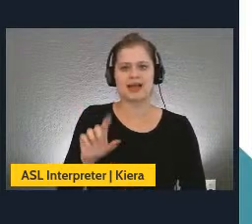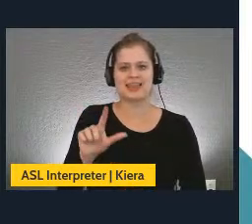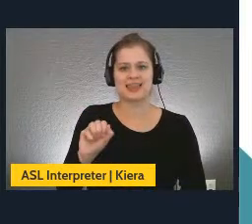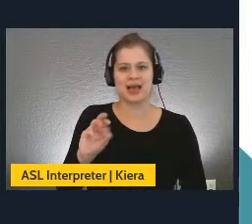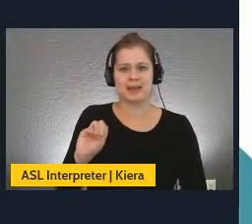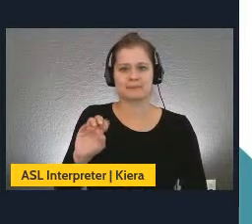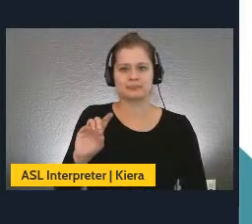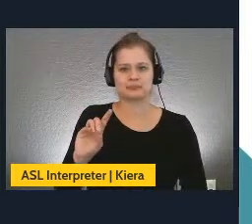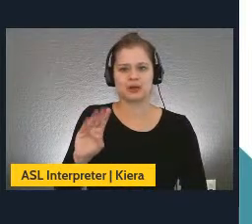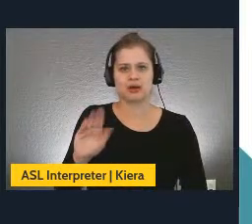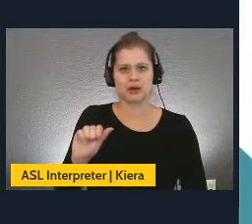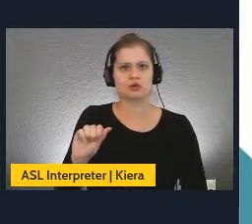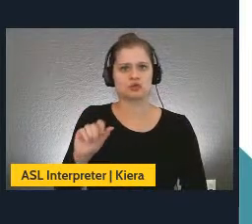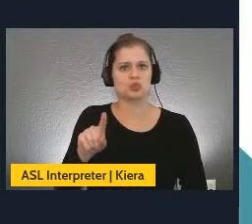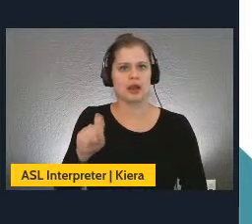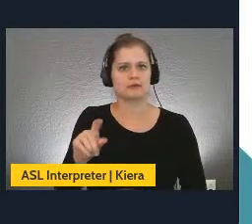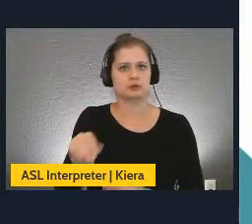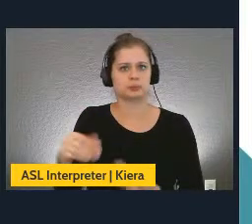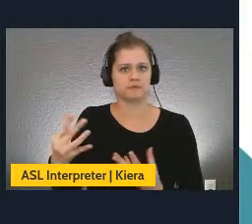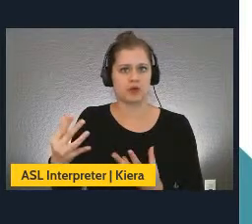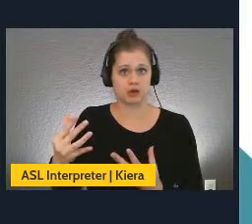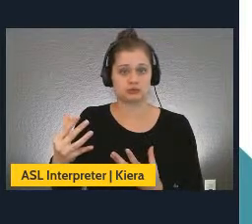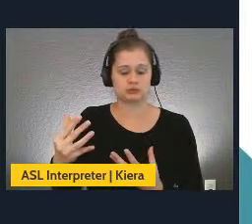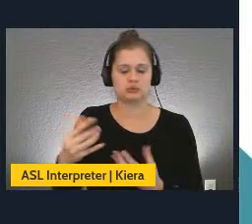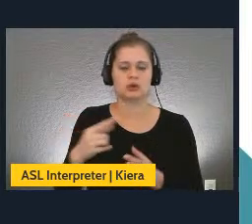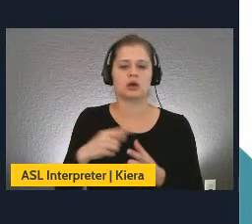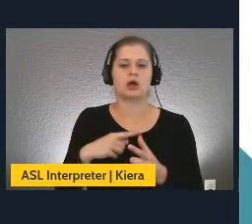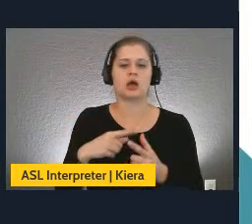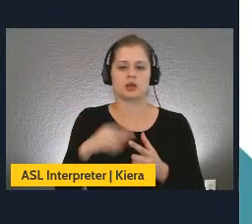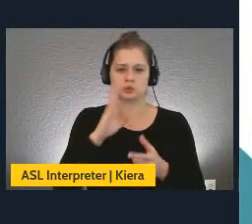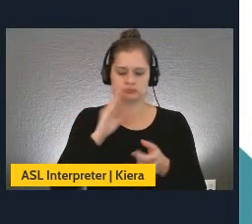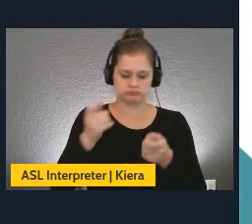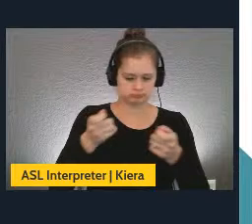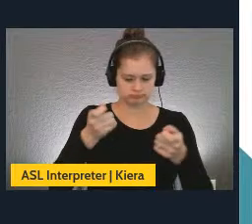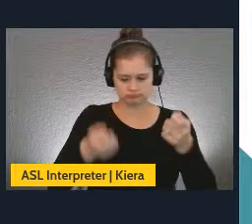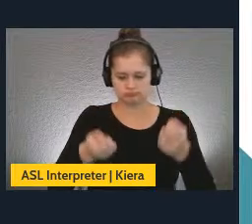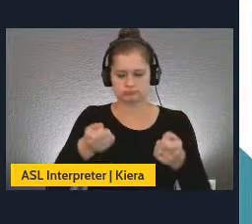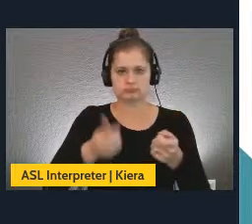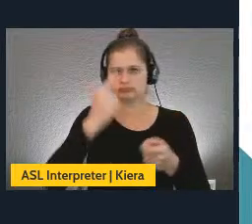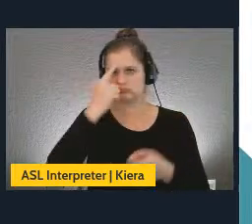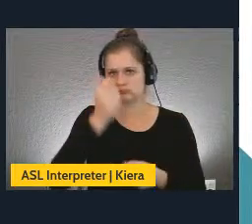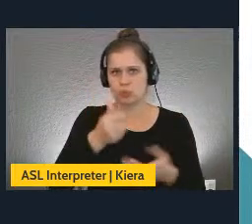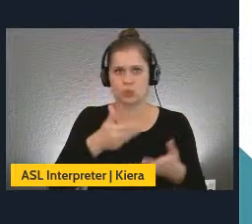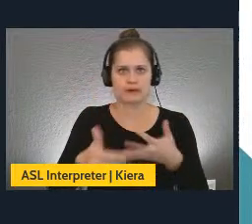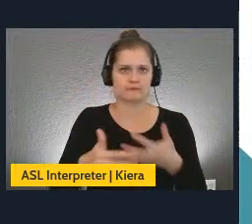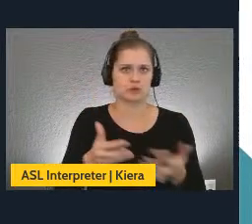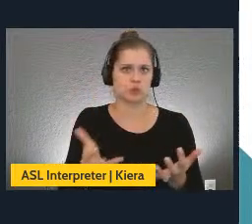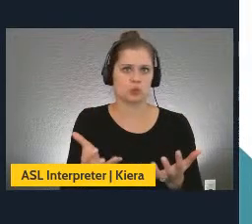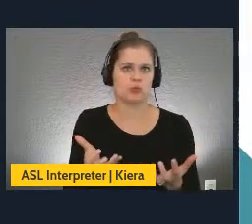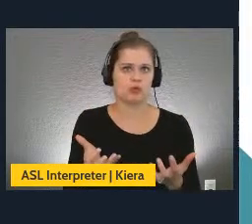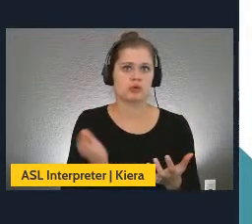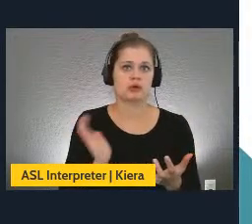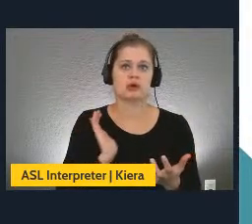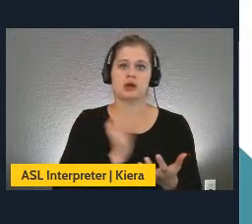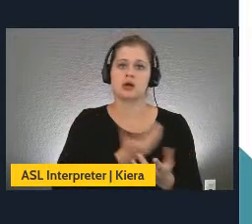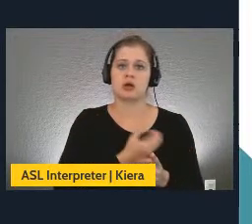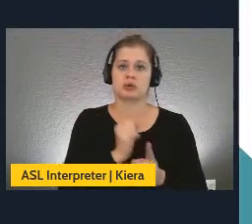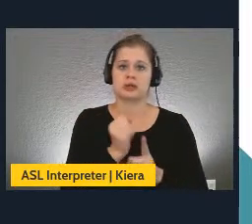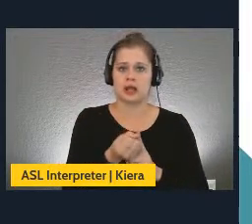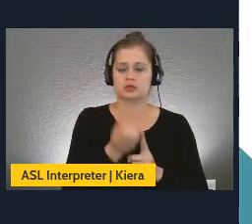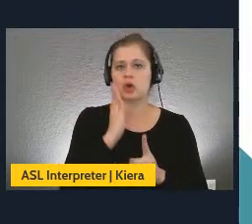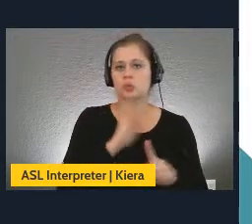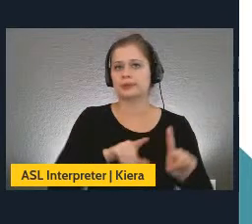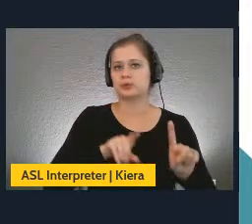provide. And then you can deal with it and do whatever you want. In our case, we'll be doing